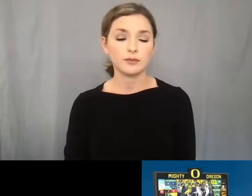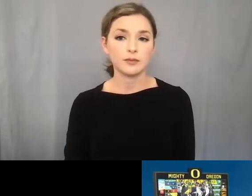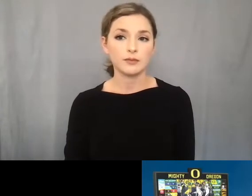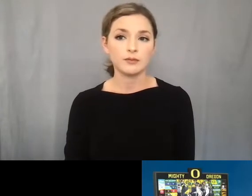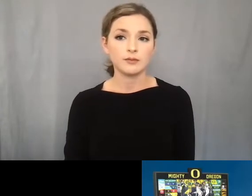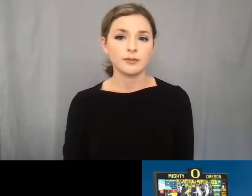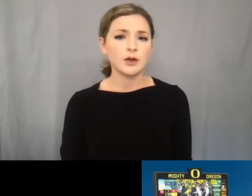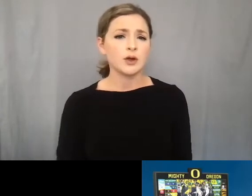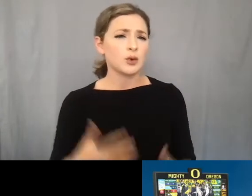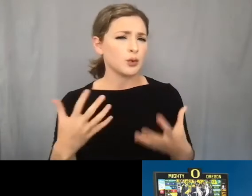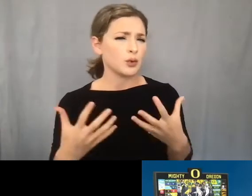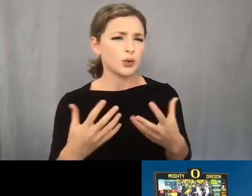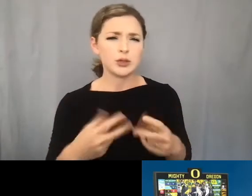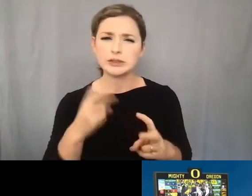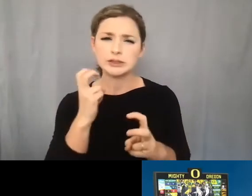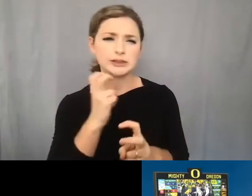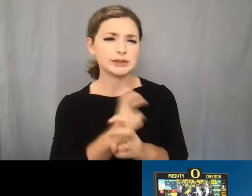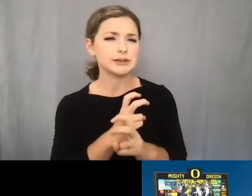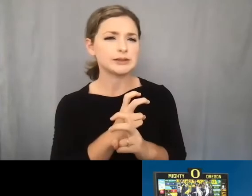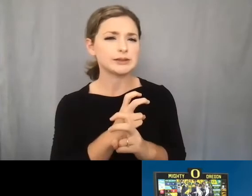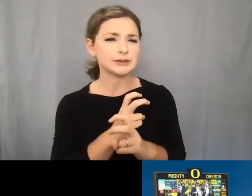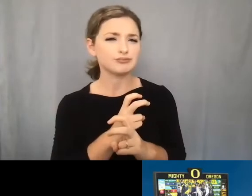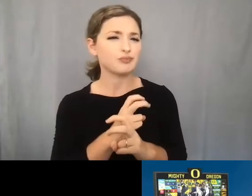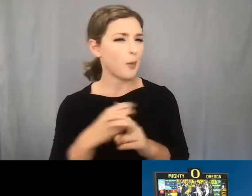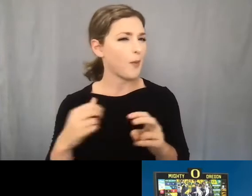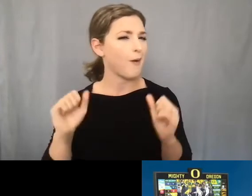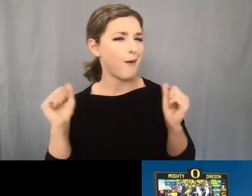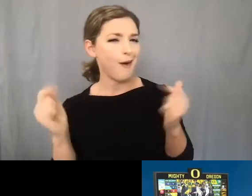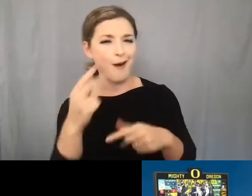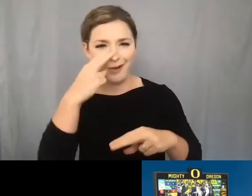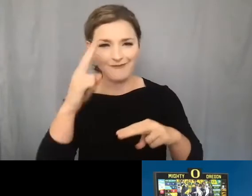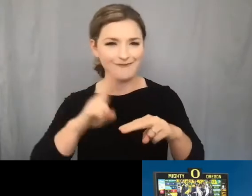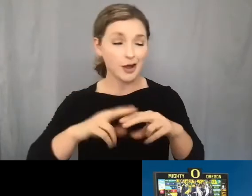Oh, that's hard to say. They're all fun most of the time.